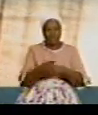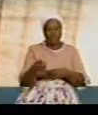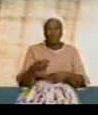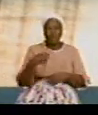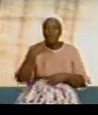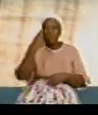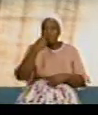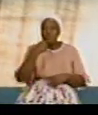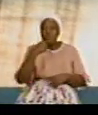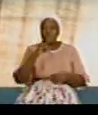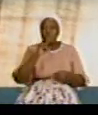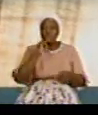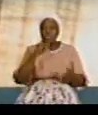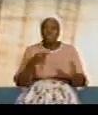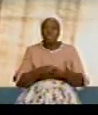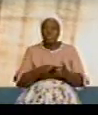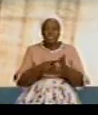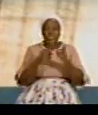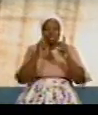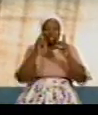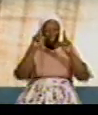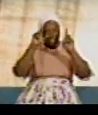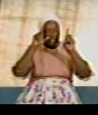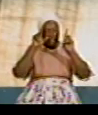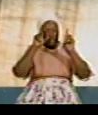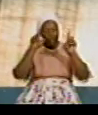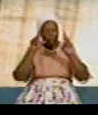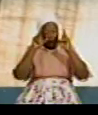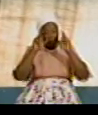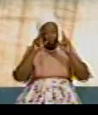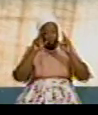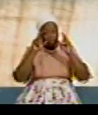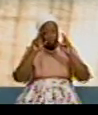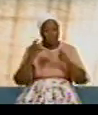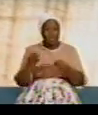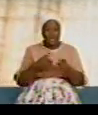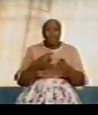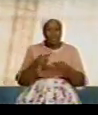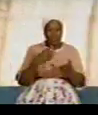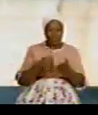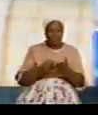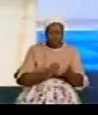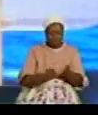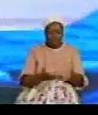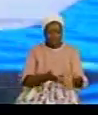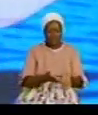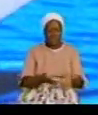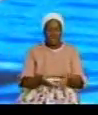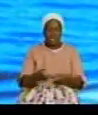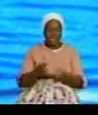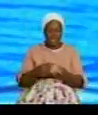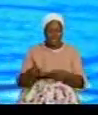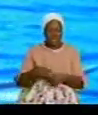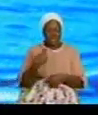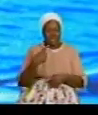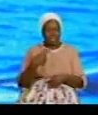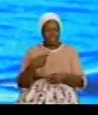whose is this image or superscription? And they said unto